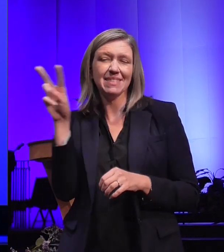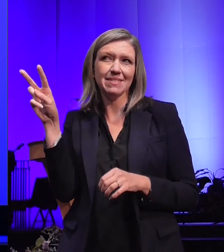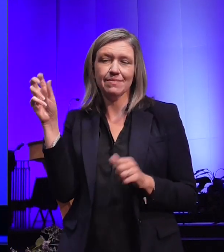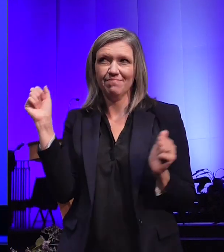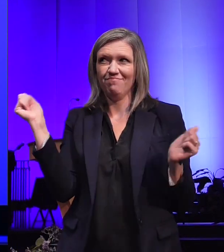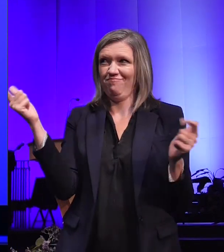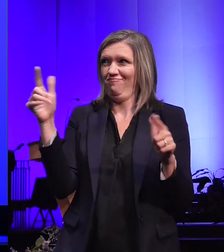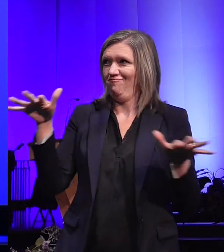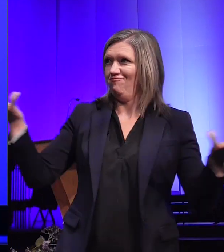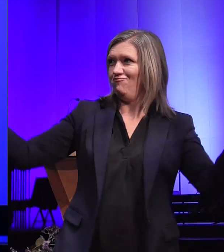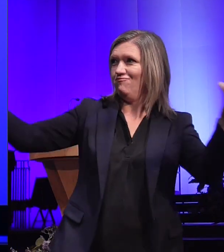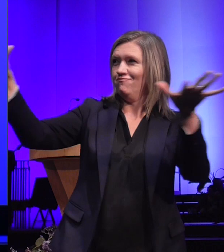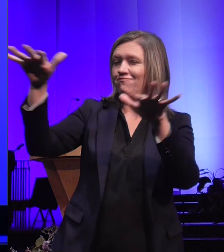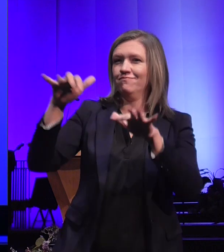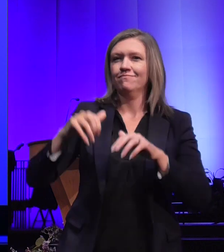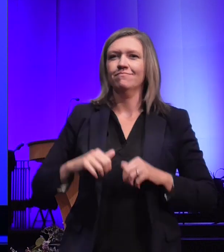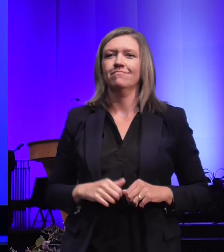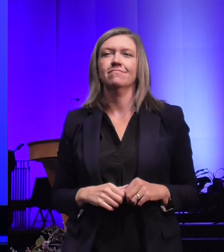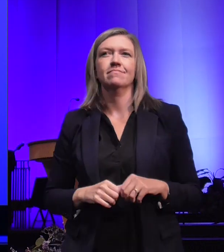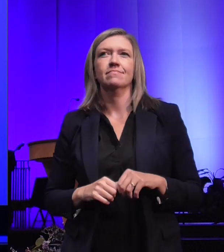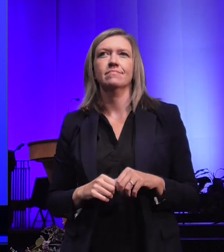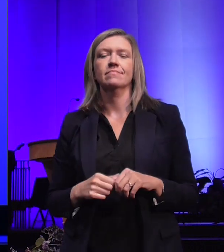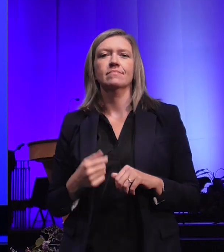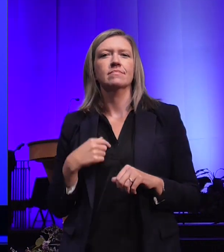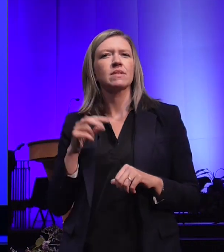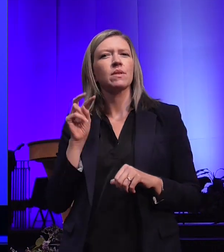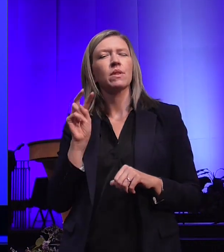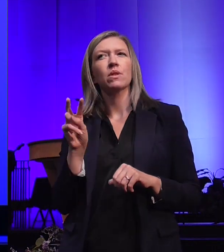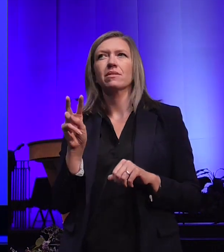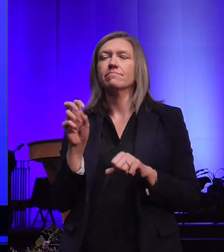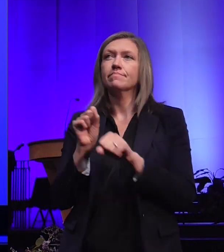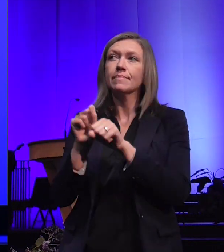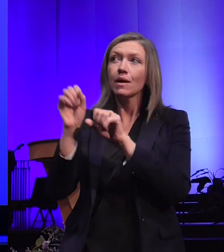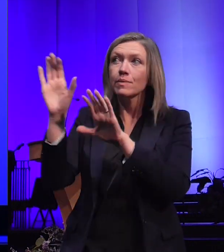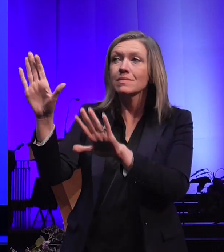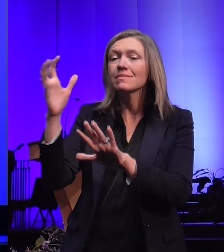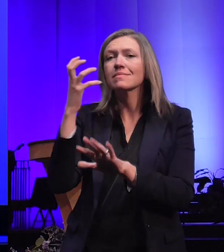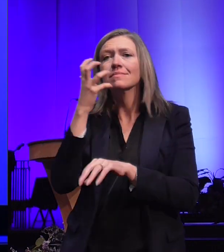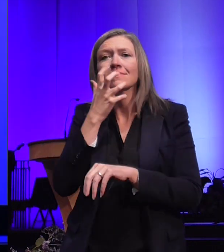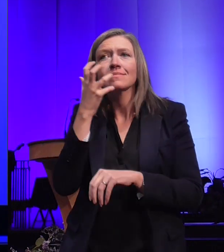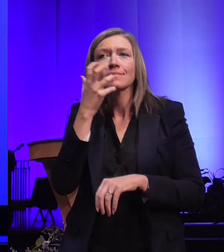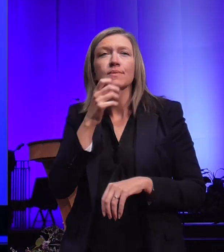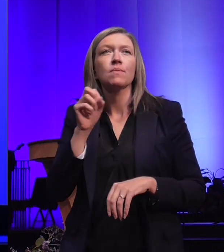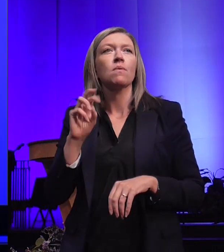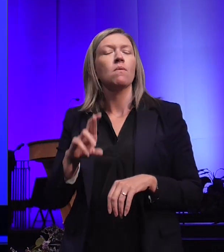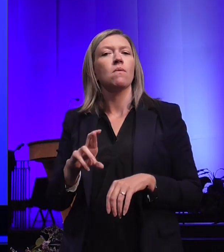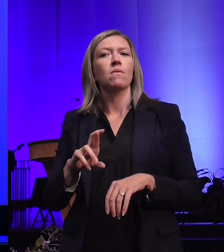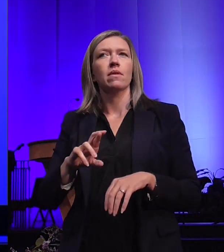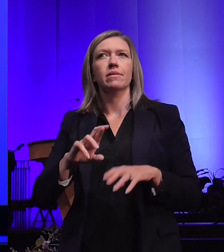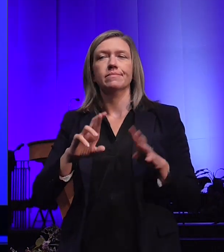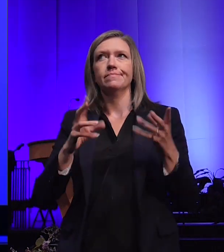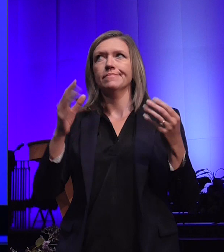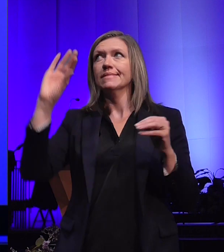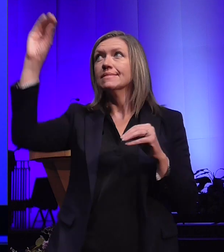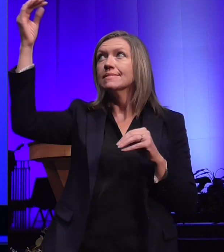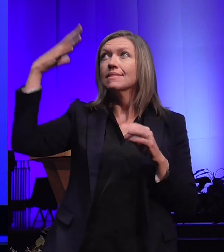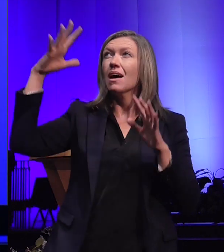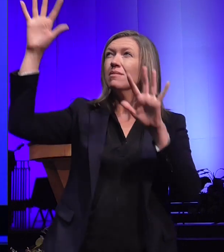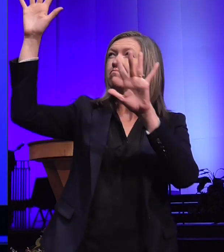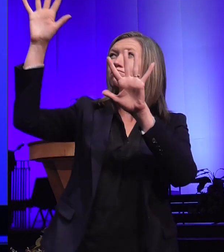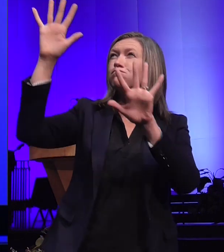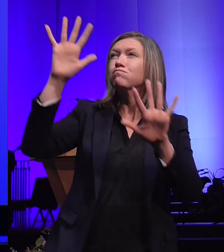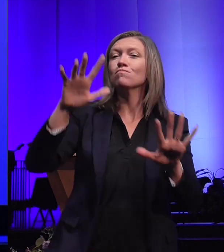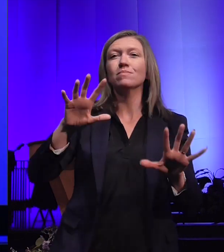everywhere around us. When I look at the glorious mountains or see the ray of sun coming through